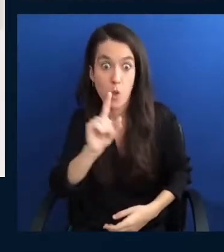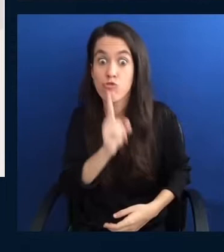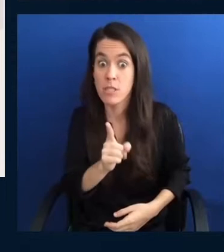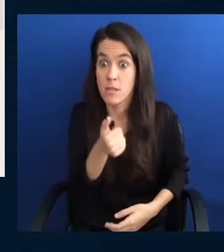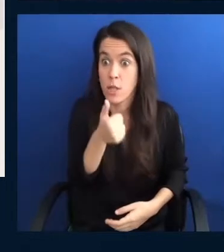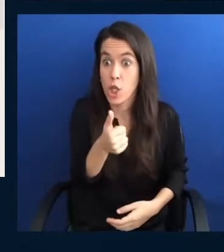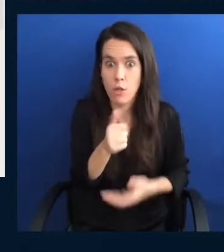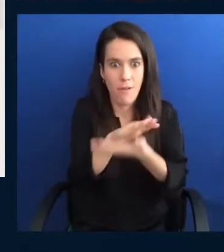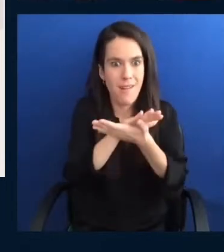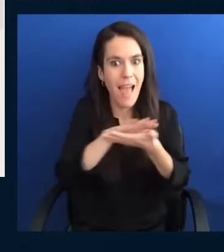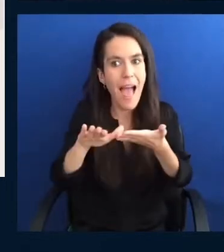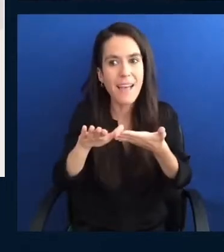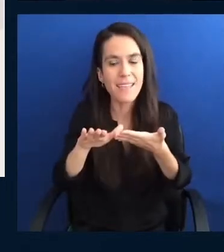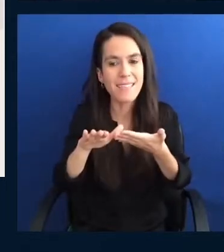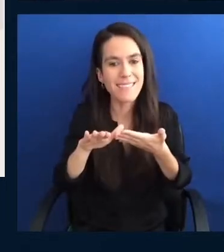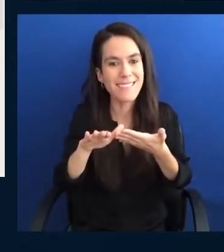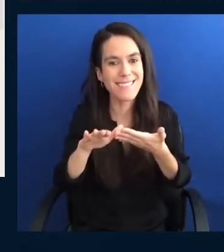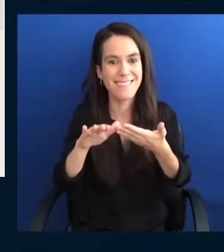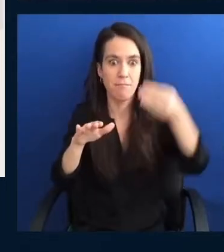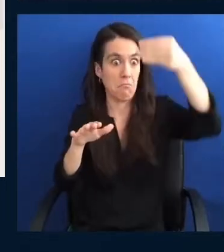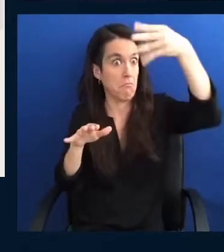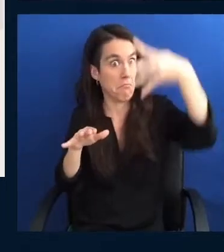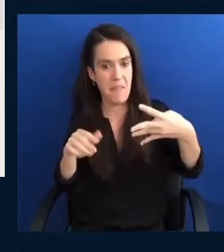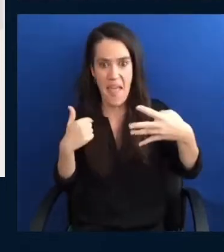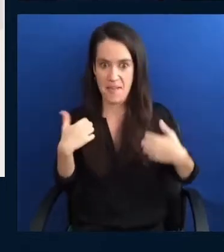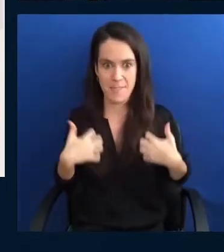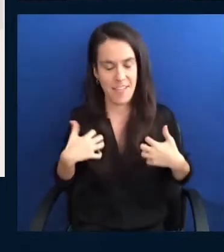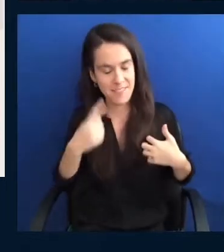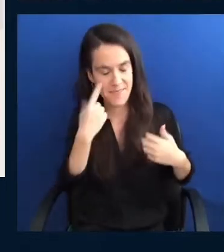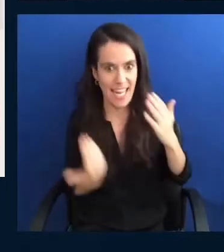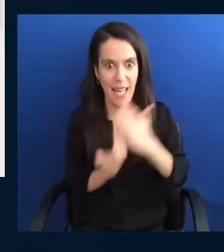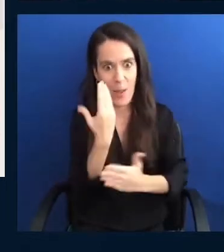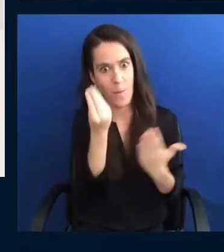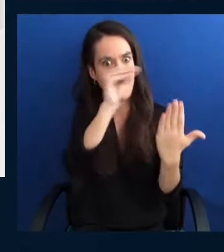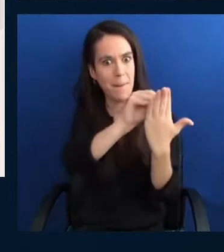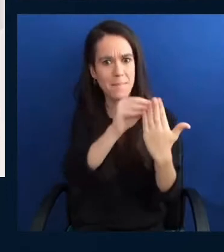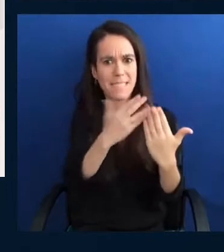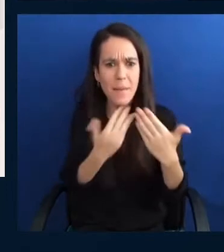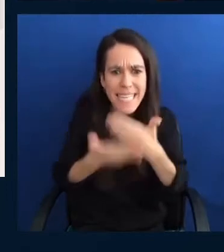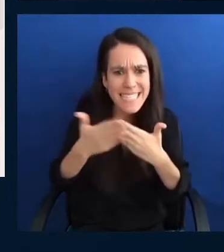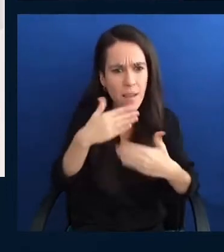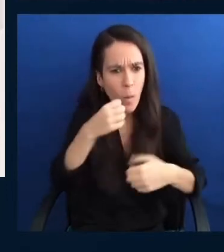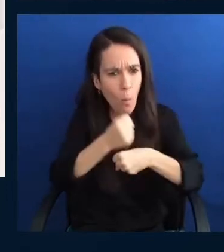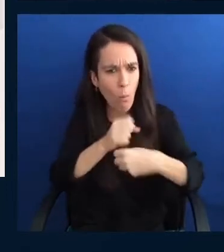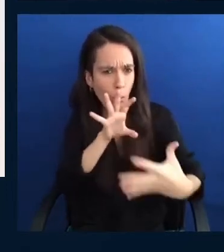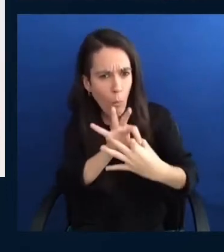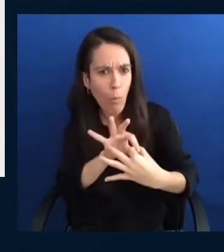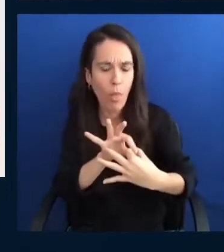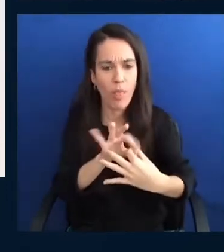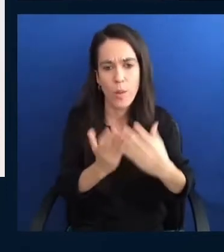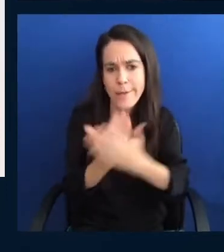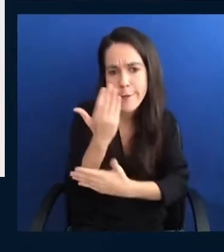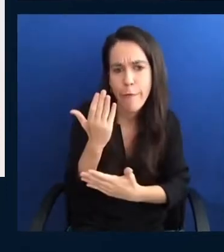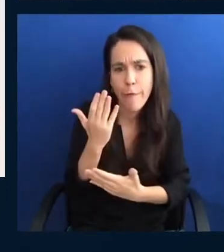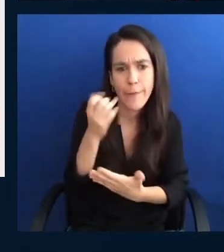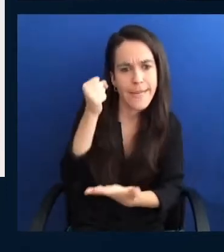really nice feature, and I'm really excited about it. And it just makes it easier to work with, especially with our new validation